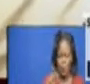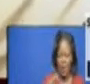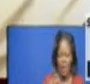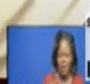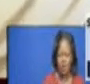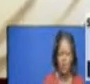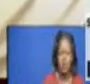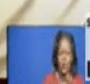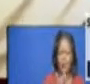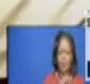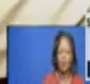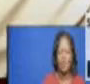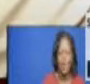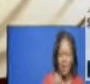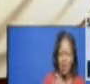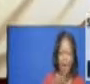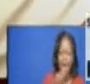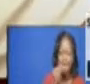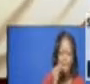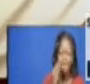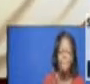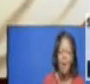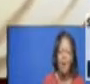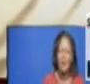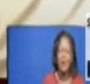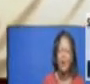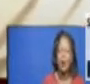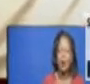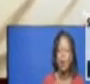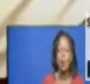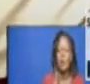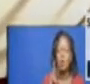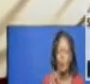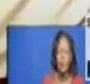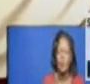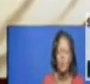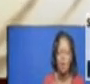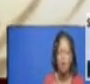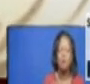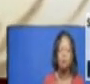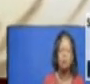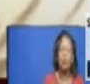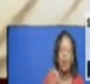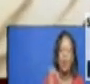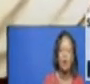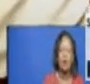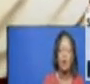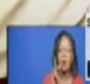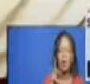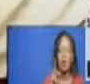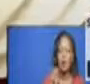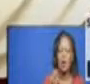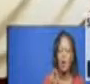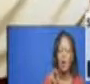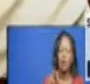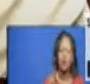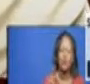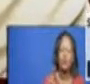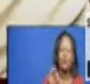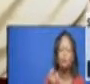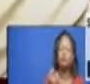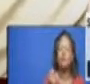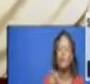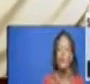just next door my home, which was a kilometer away, Karumu Primary School, with other boys and girls in the